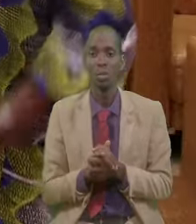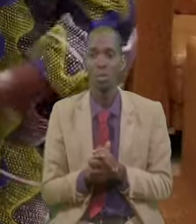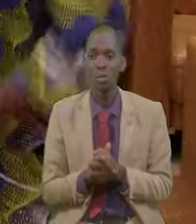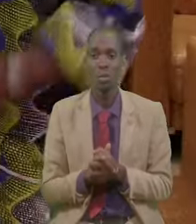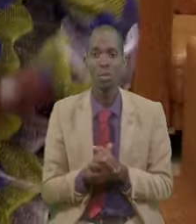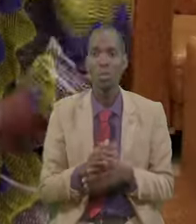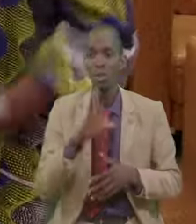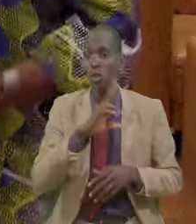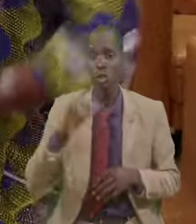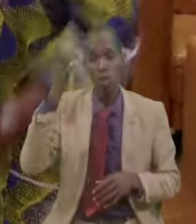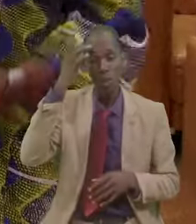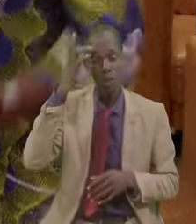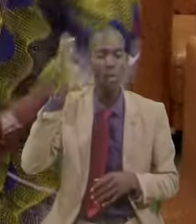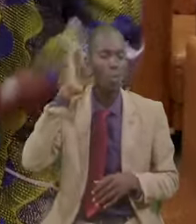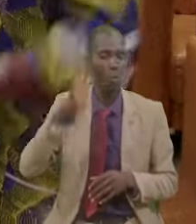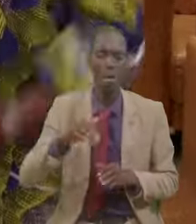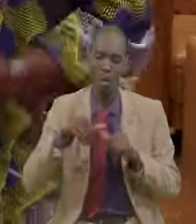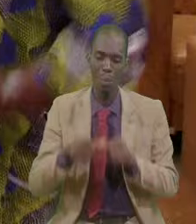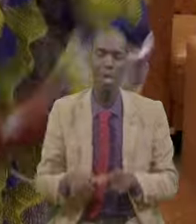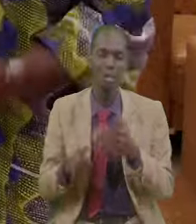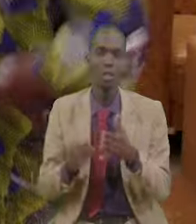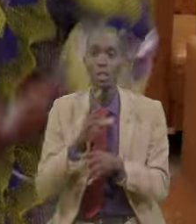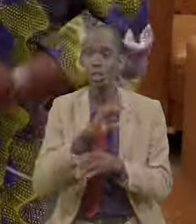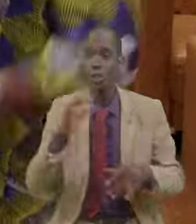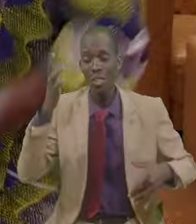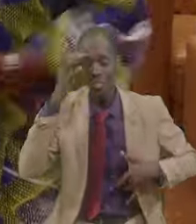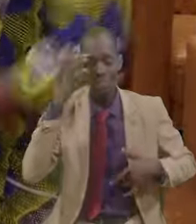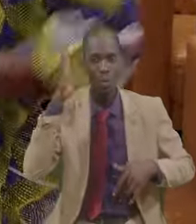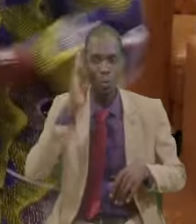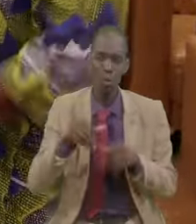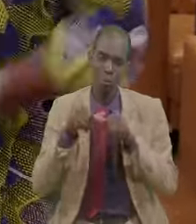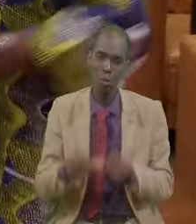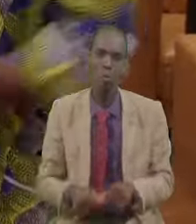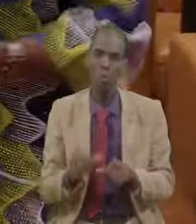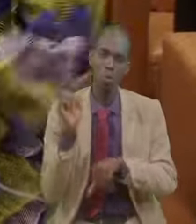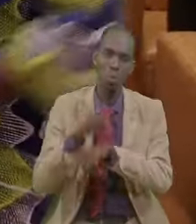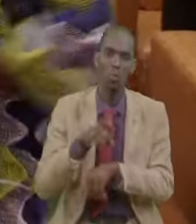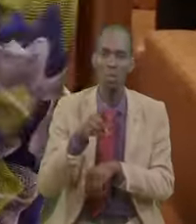Sickness will not abide. Sickness will not remain.